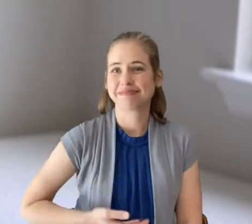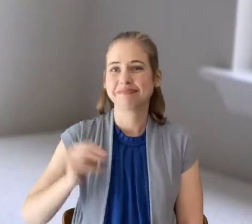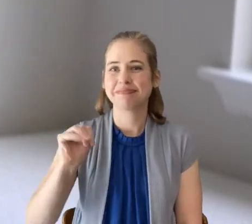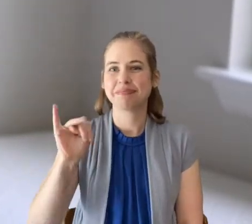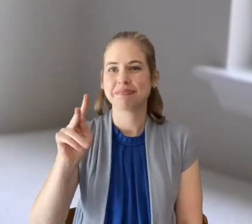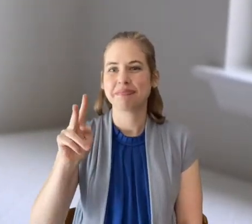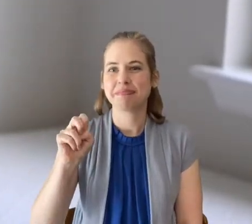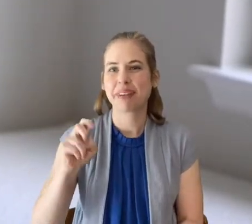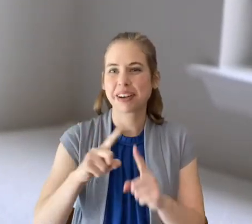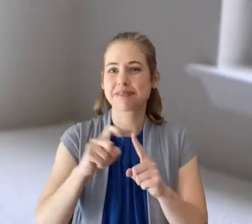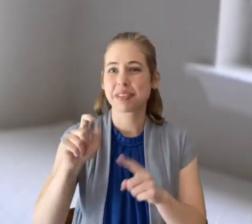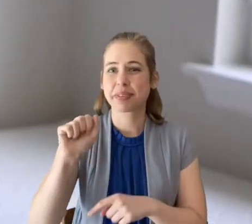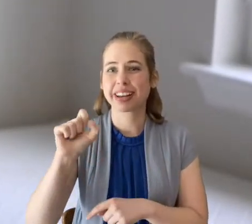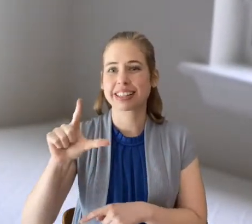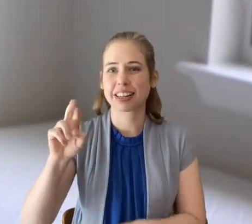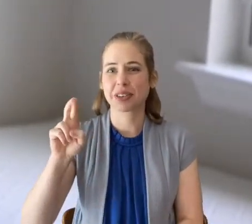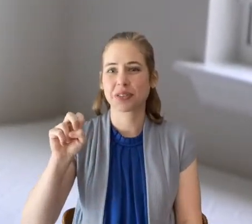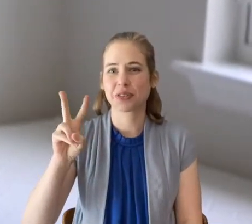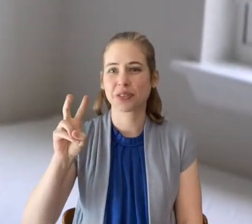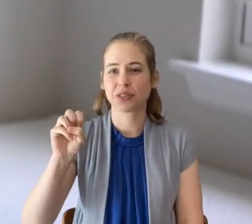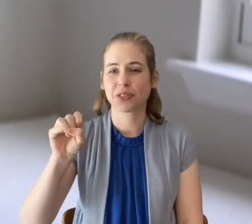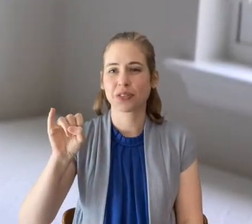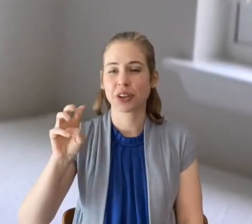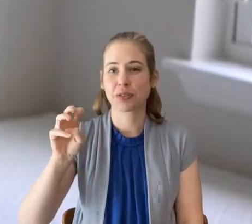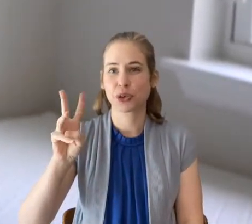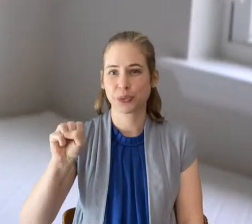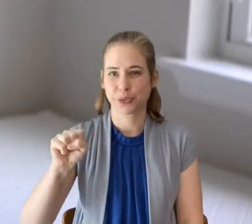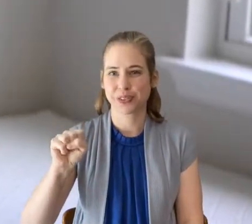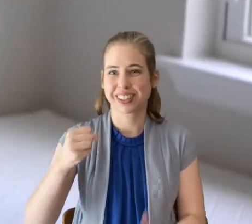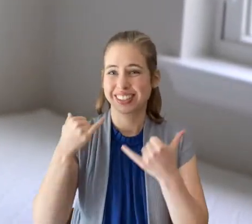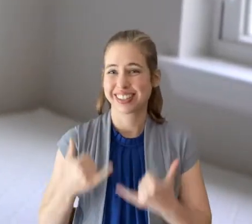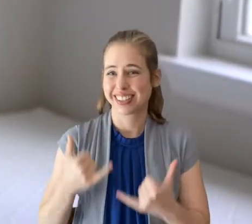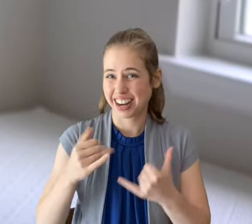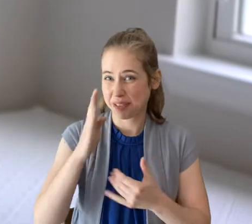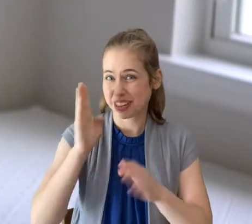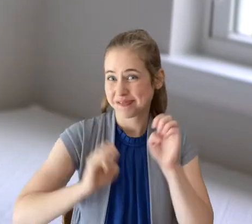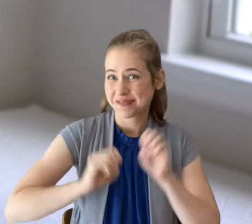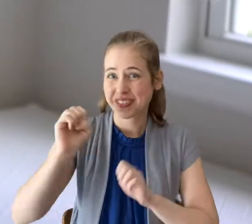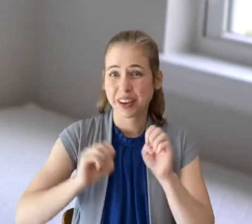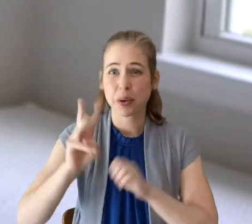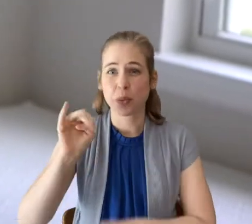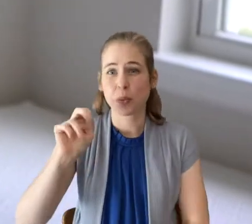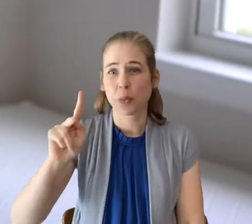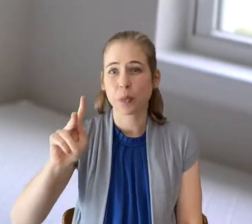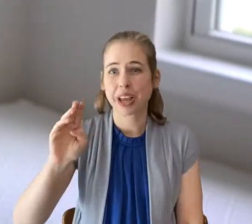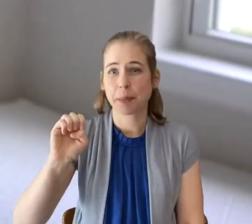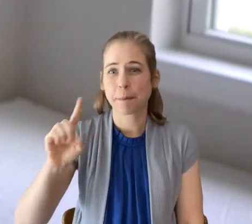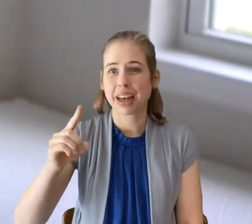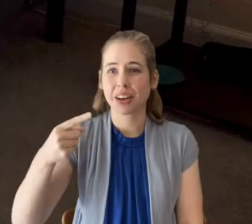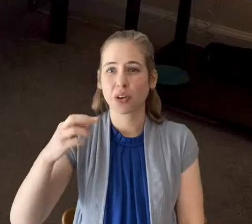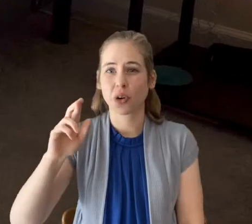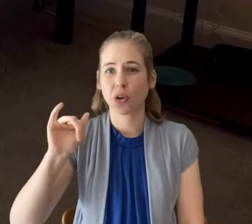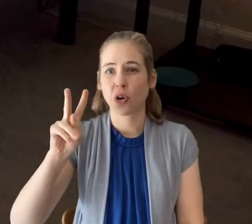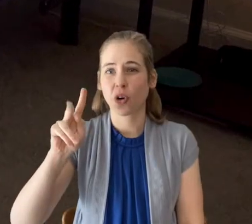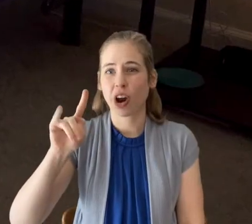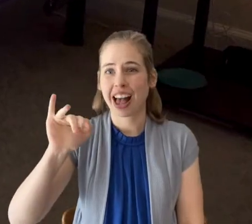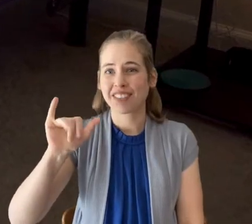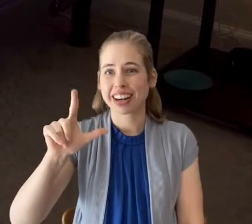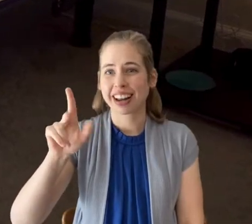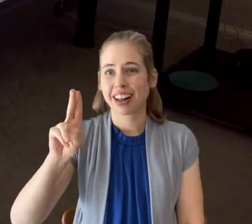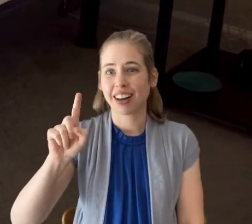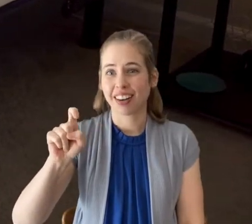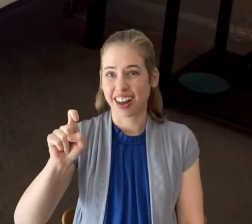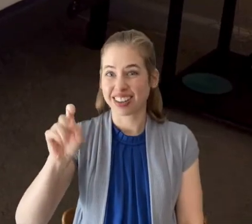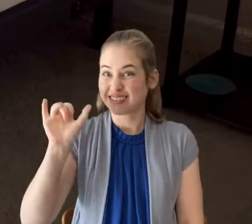Hi, my name's Mike from ASL Reviews. Today we're going to be taking a look at the WinkBeds GravityLux. WinkBeds is a